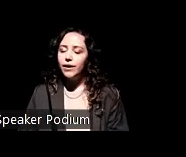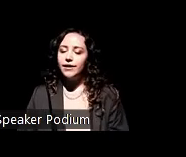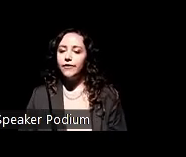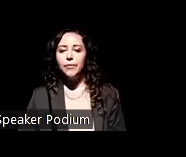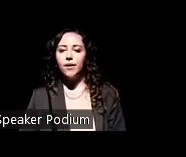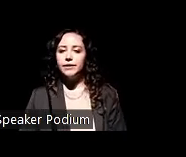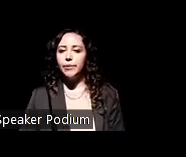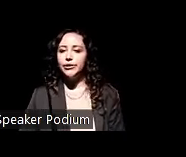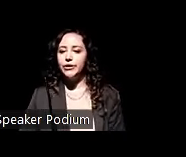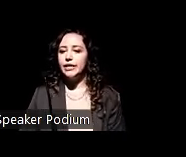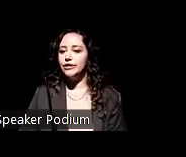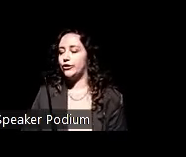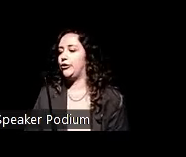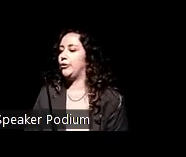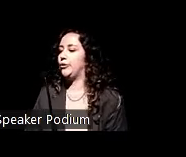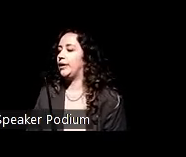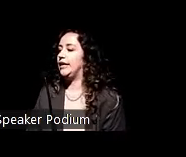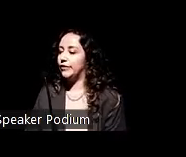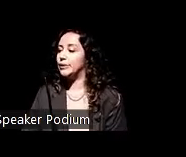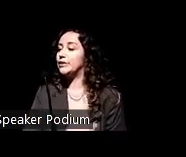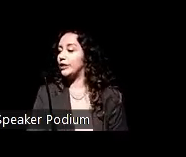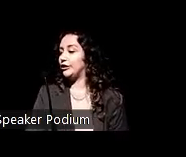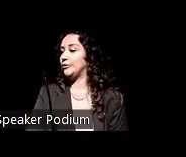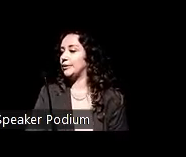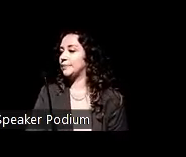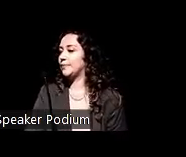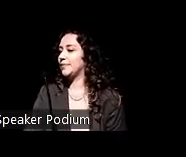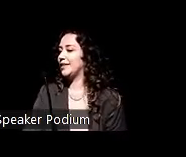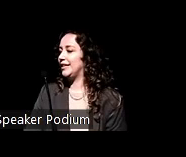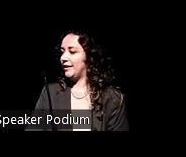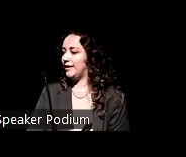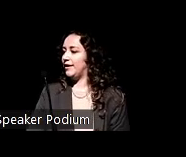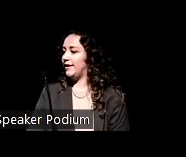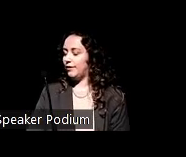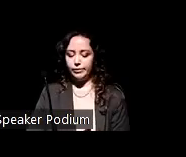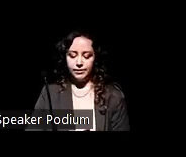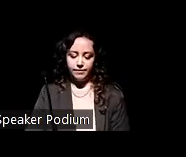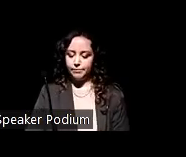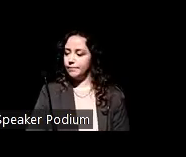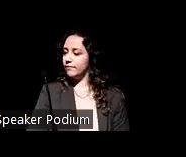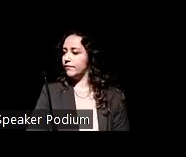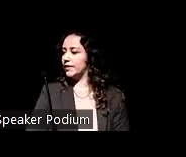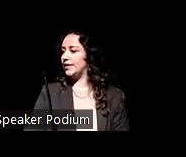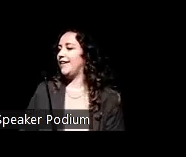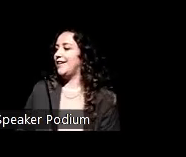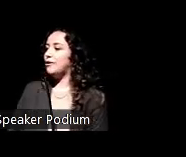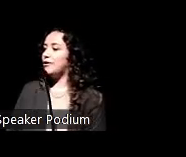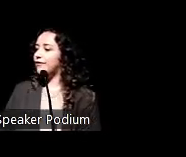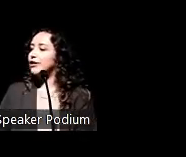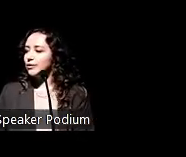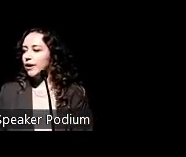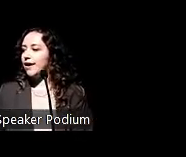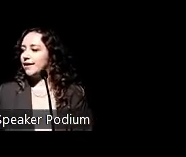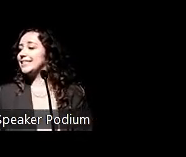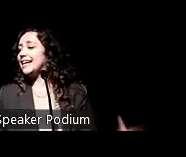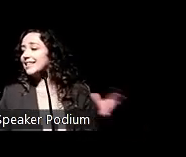So what are different policy opportunities to influence reuse? Oops. Well,